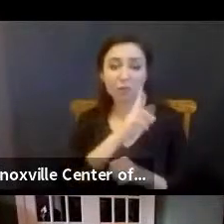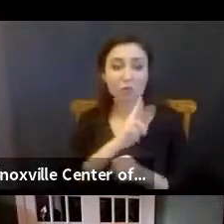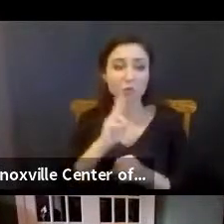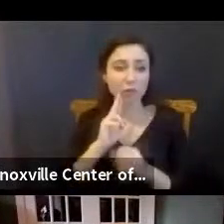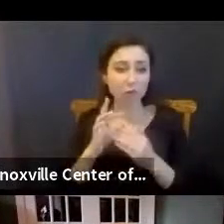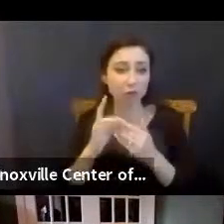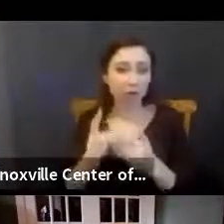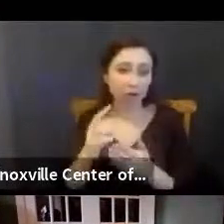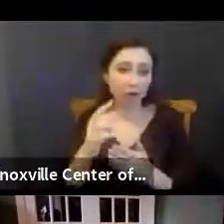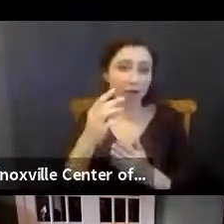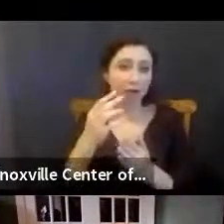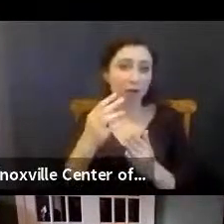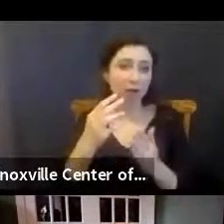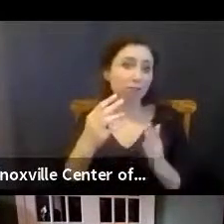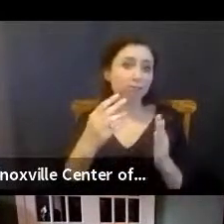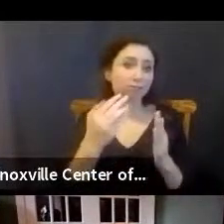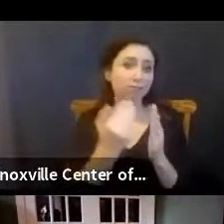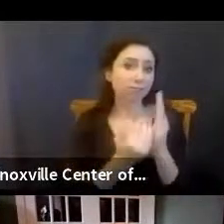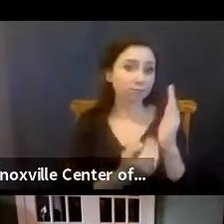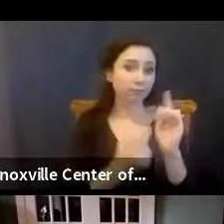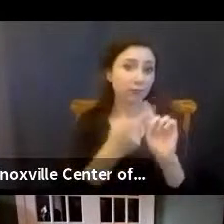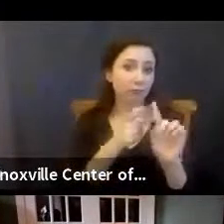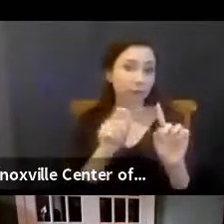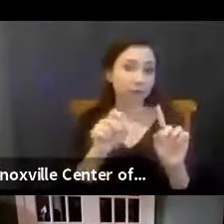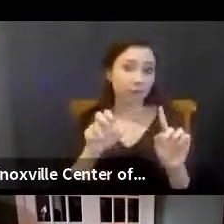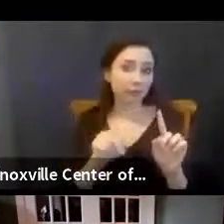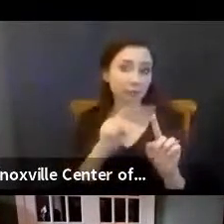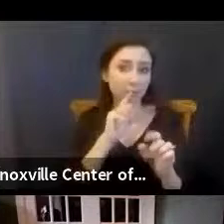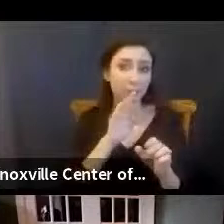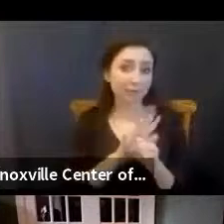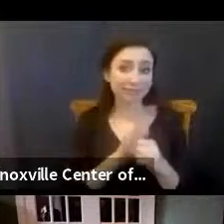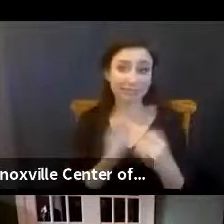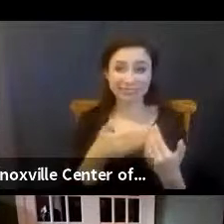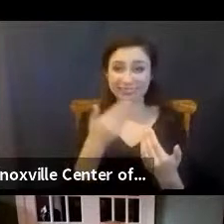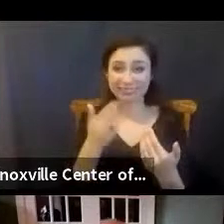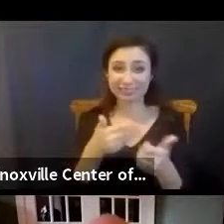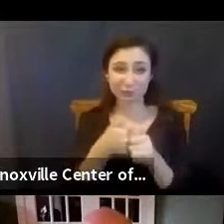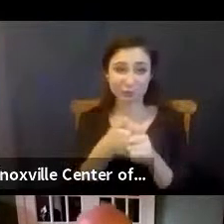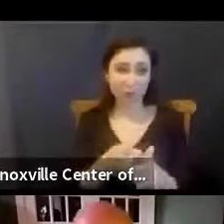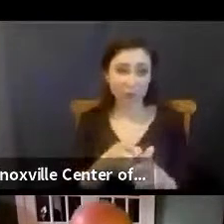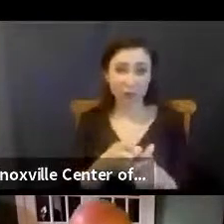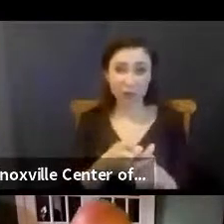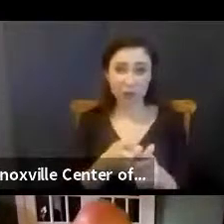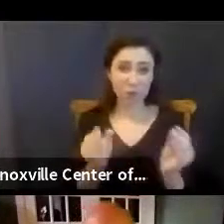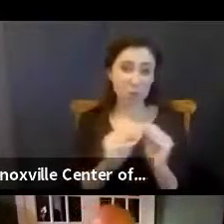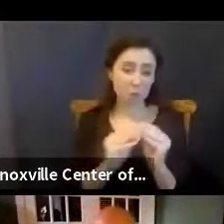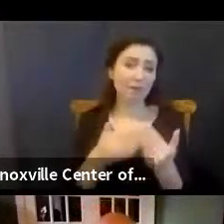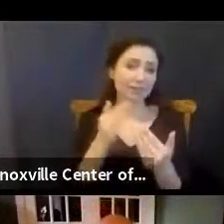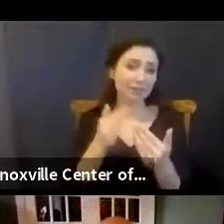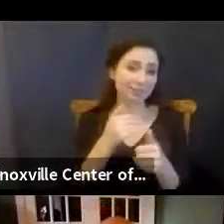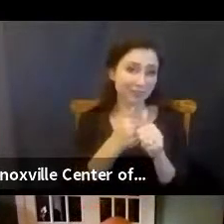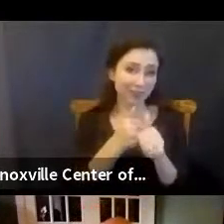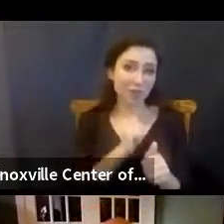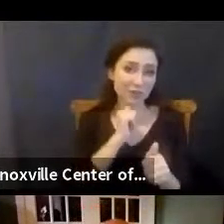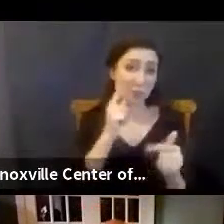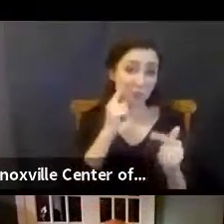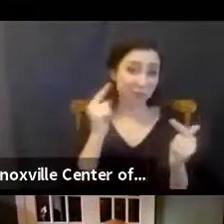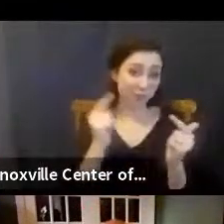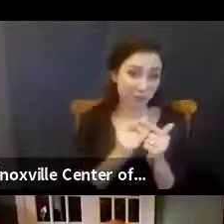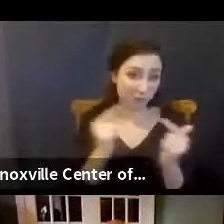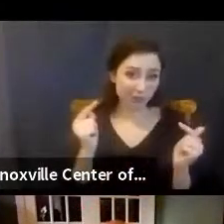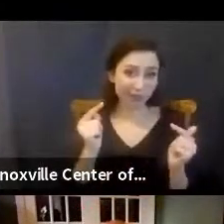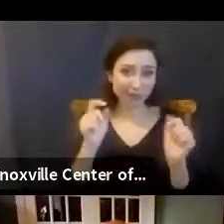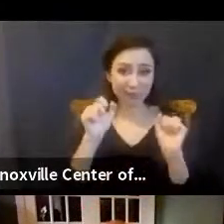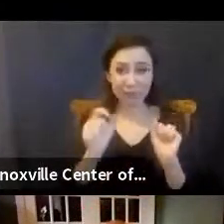actually one of the easier ones to follow. I don't disagree that the Tennessee Pledge can be a little